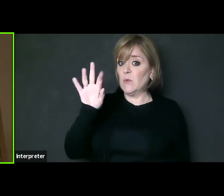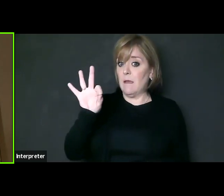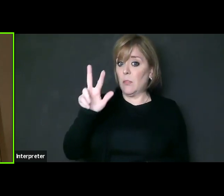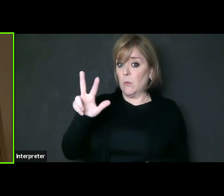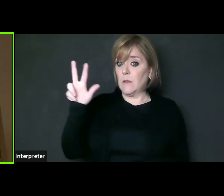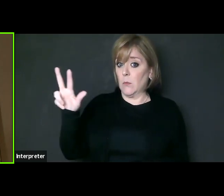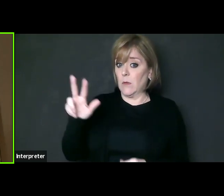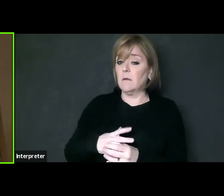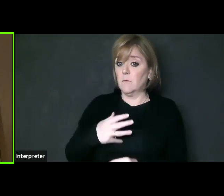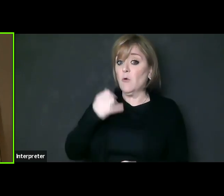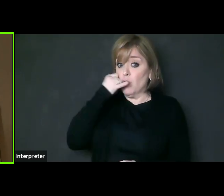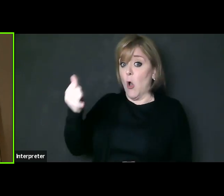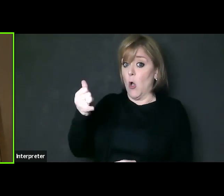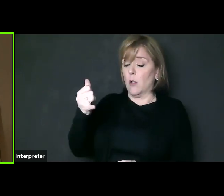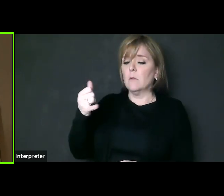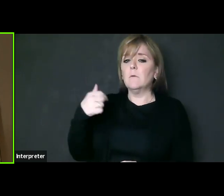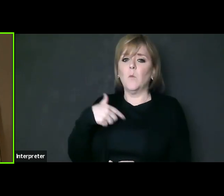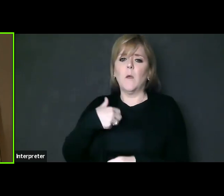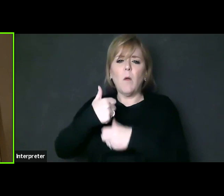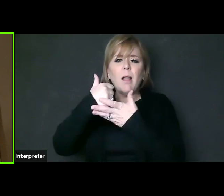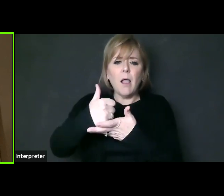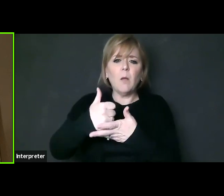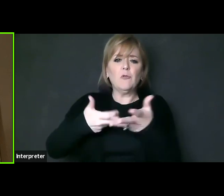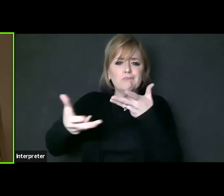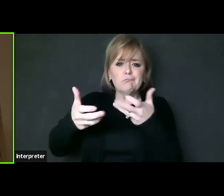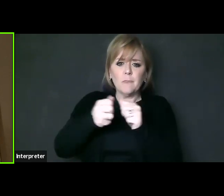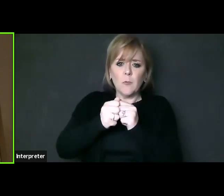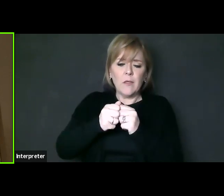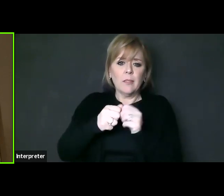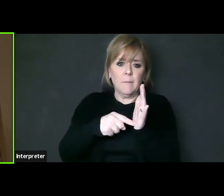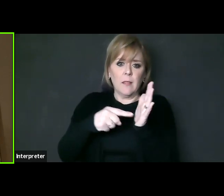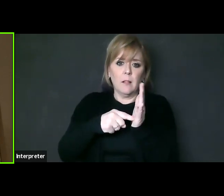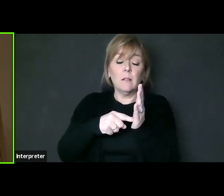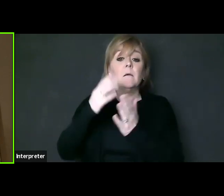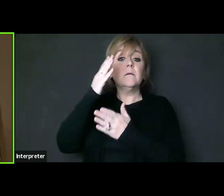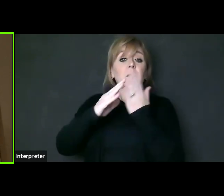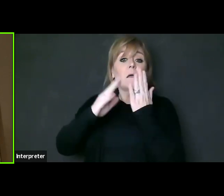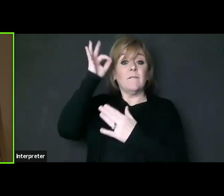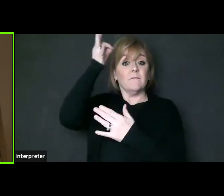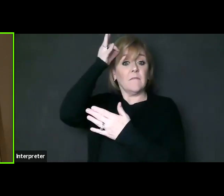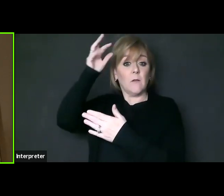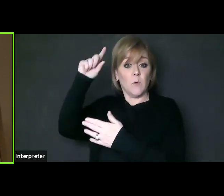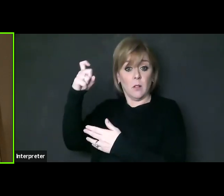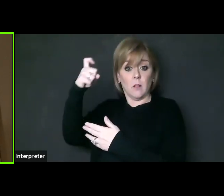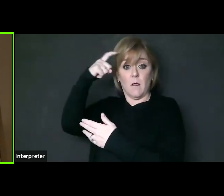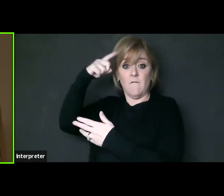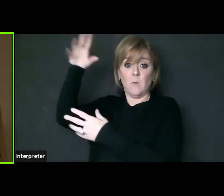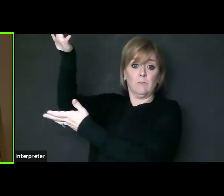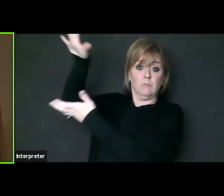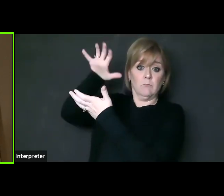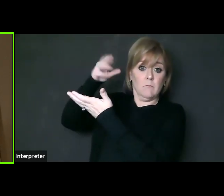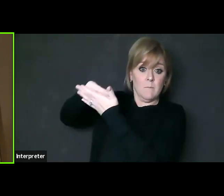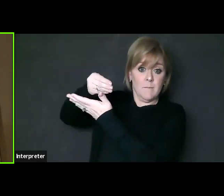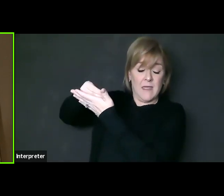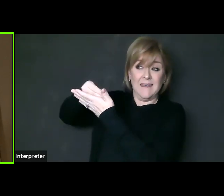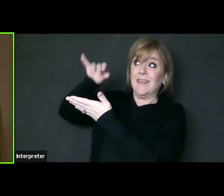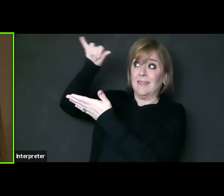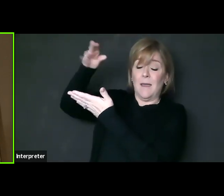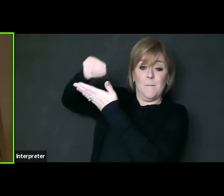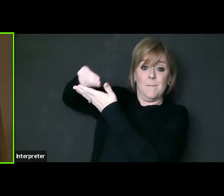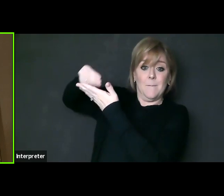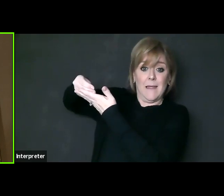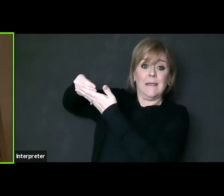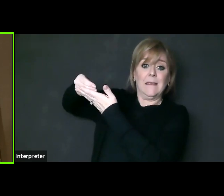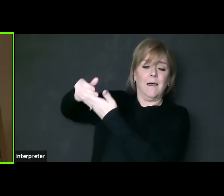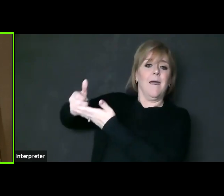775-2933 and let us work on that bill. Some of the emergency funding from the federal government will allow us to help you take care of